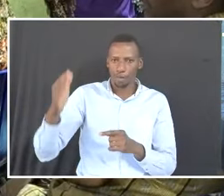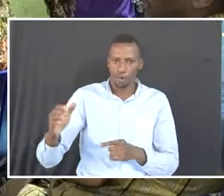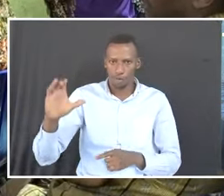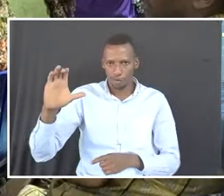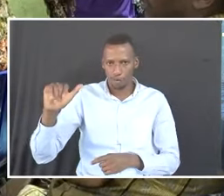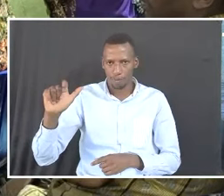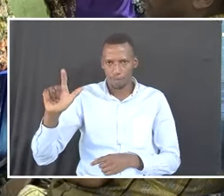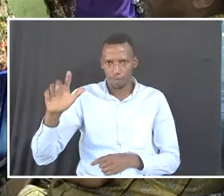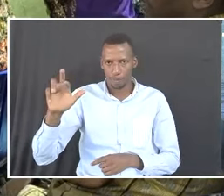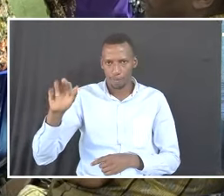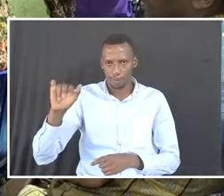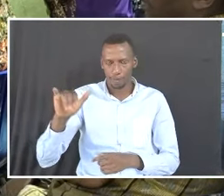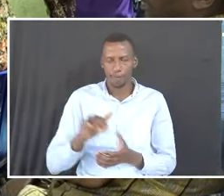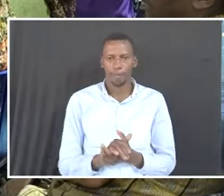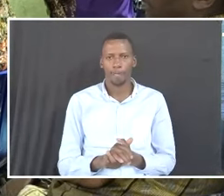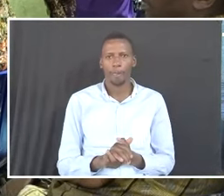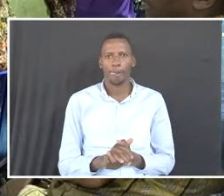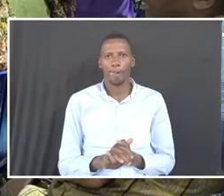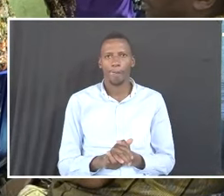people of God,